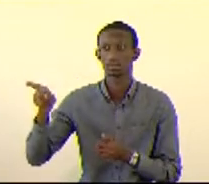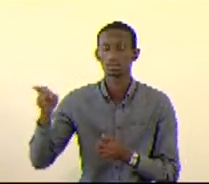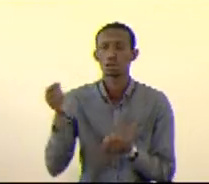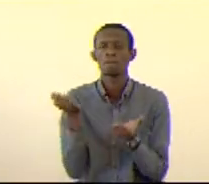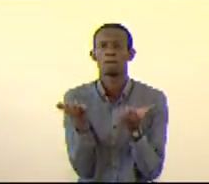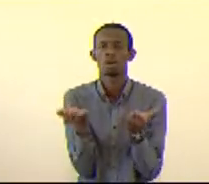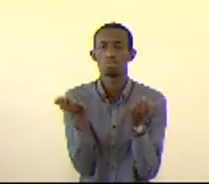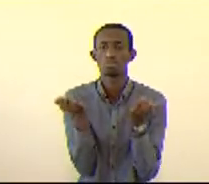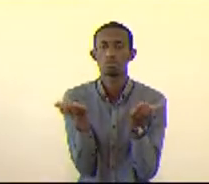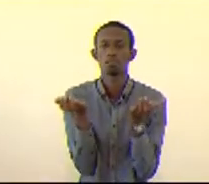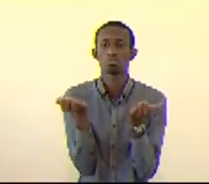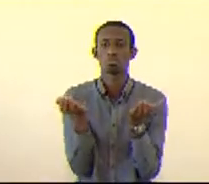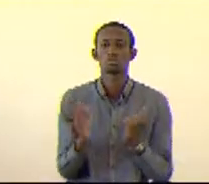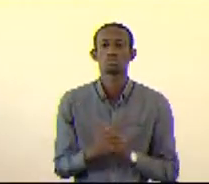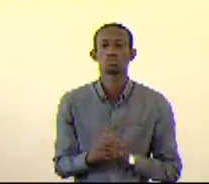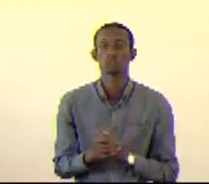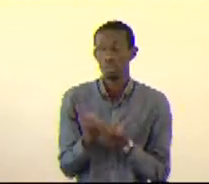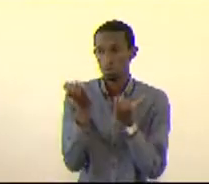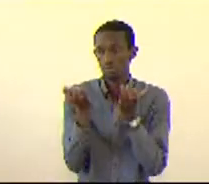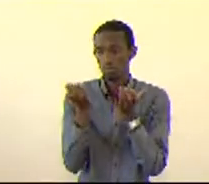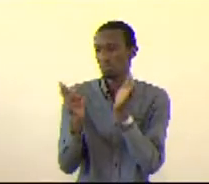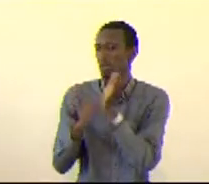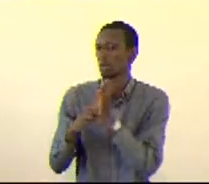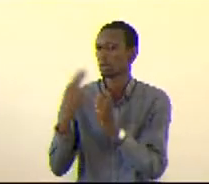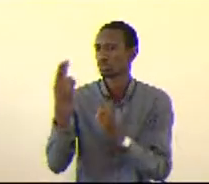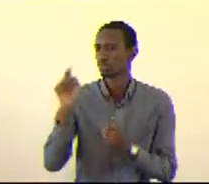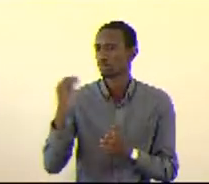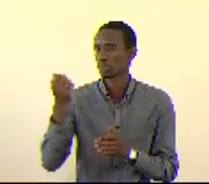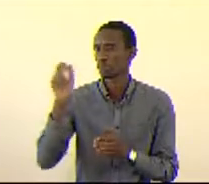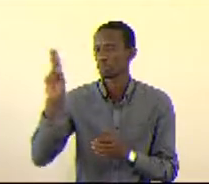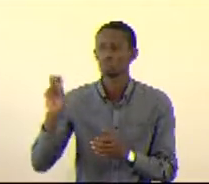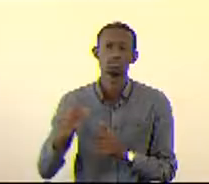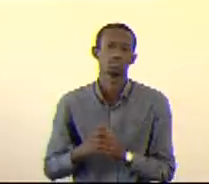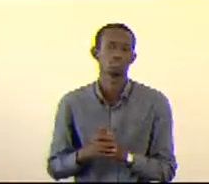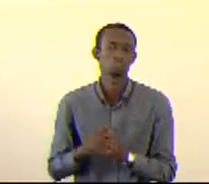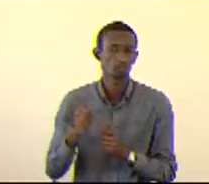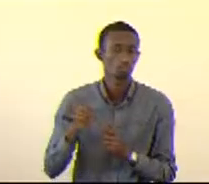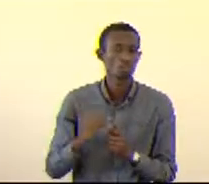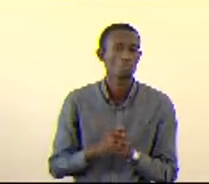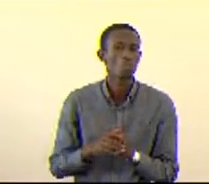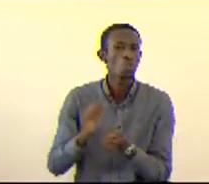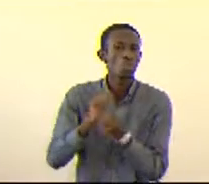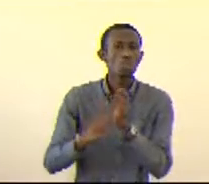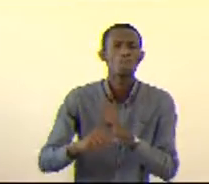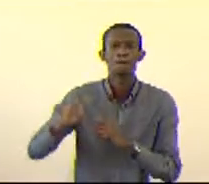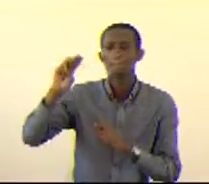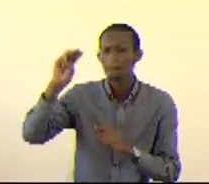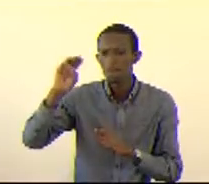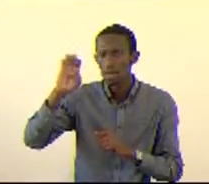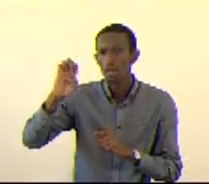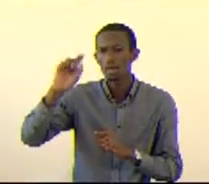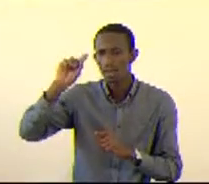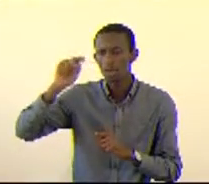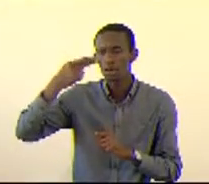2.5 kilograms. Okay? To melt ethanol at negative 114 degrees Celsius.